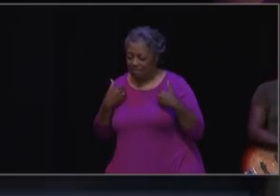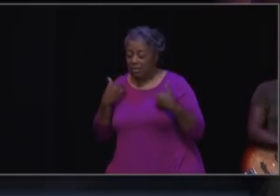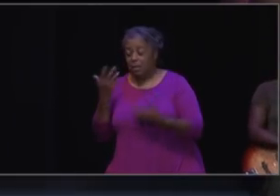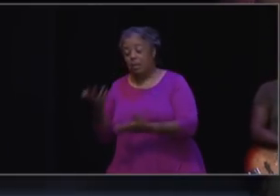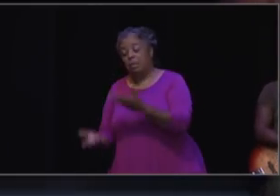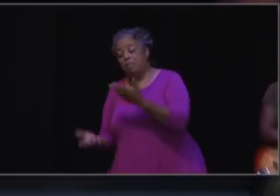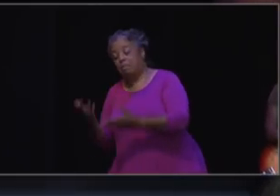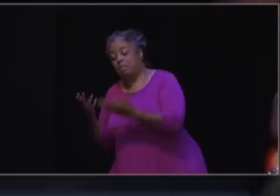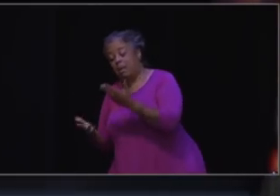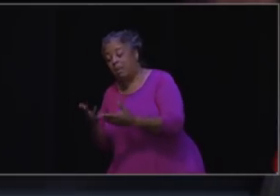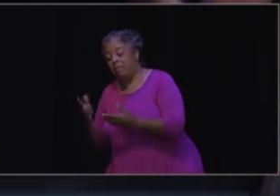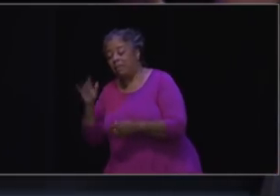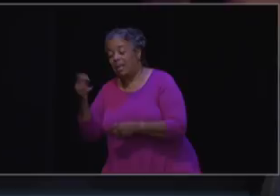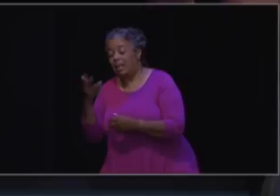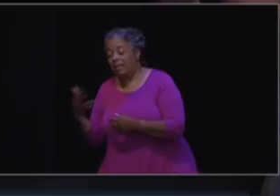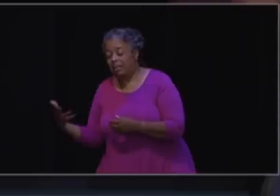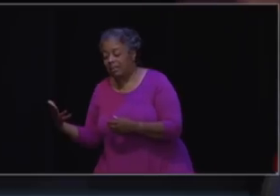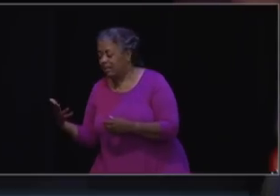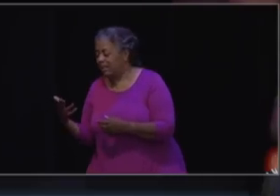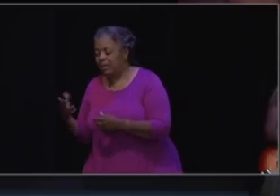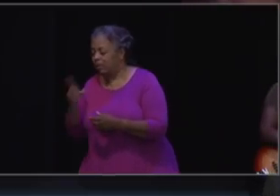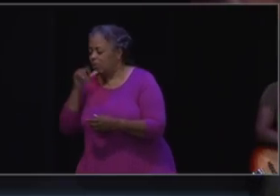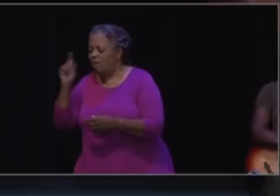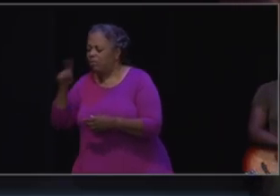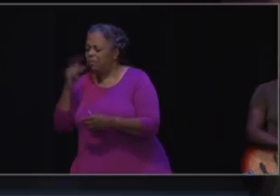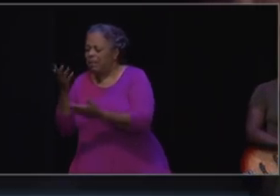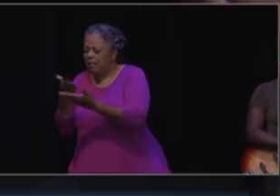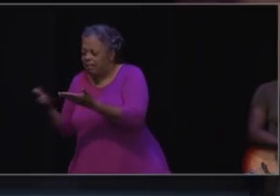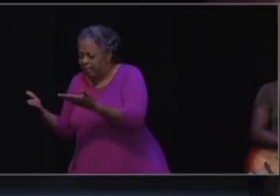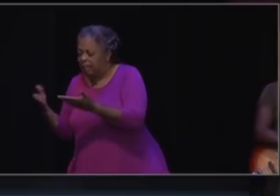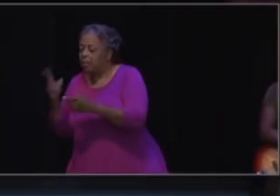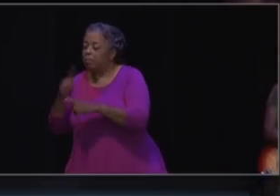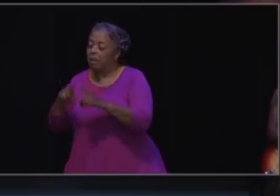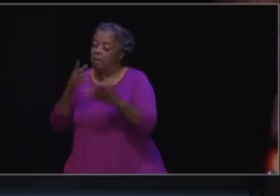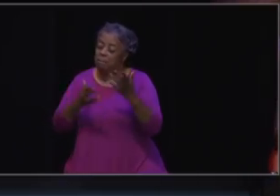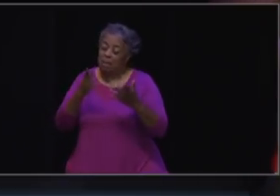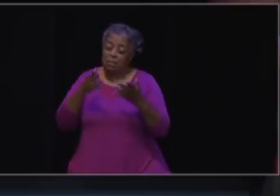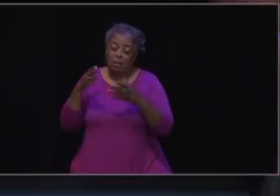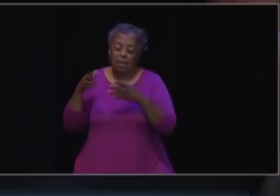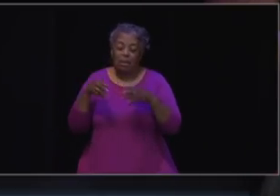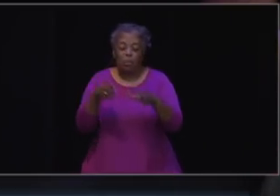if it's a life, if it's a state of being, I want you to envision it.